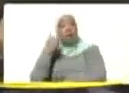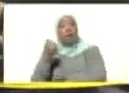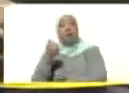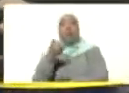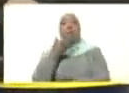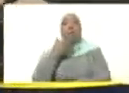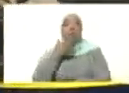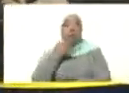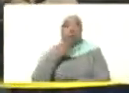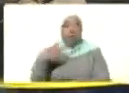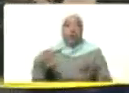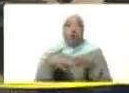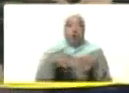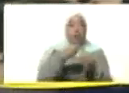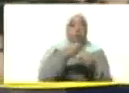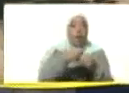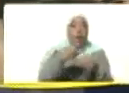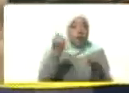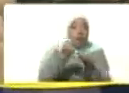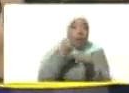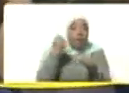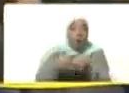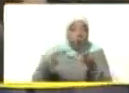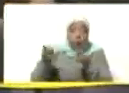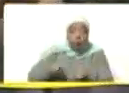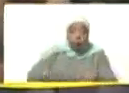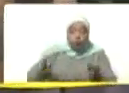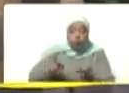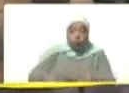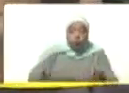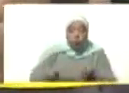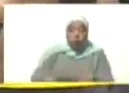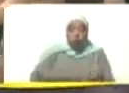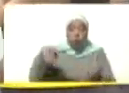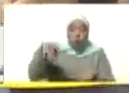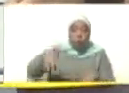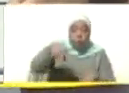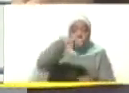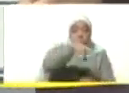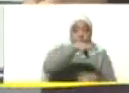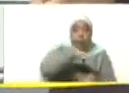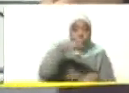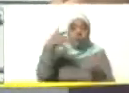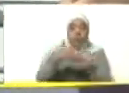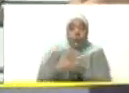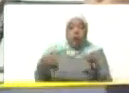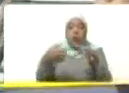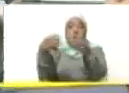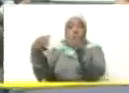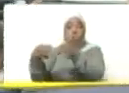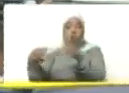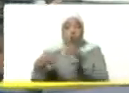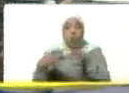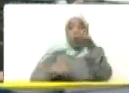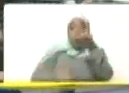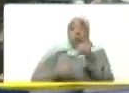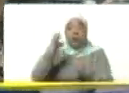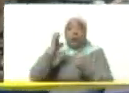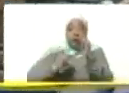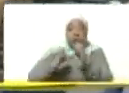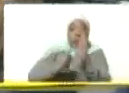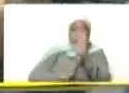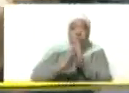each individual member state de cada Estado miembro específico is dissolved into the whole se conviertan